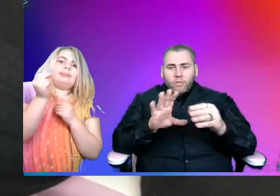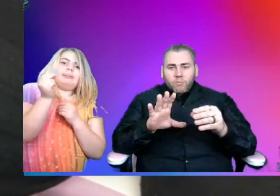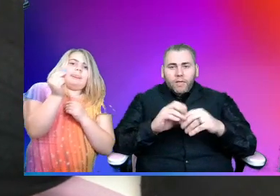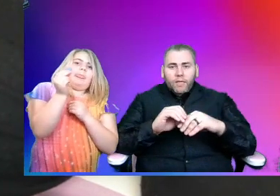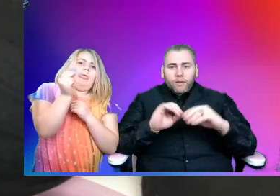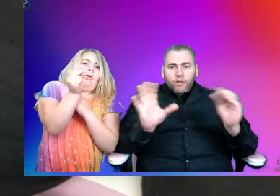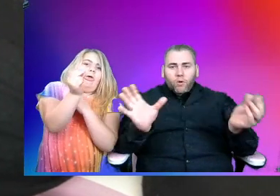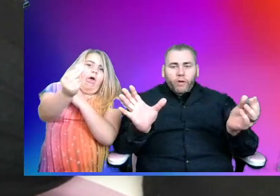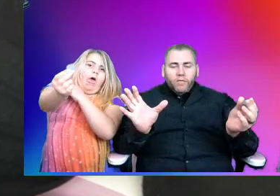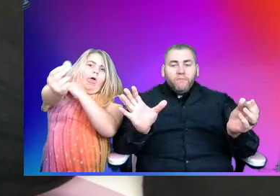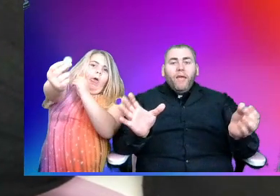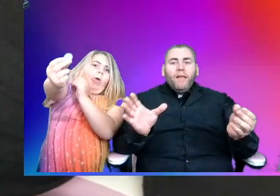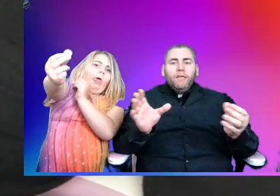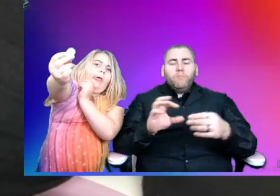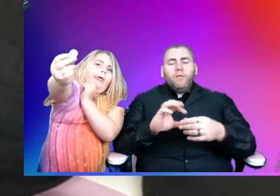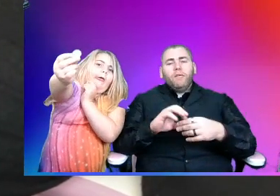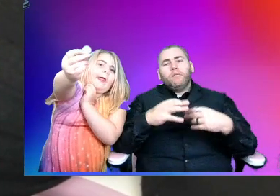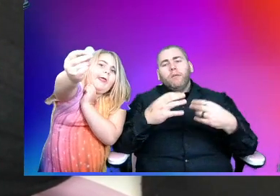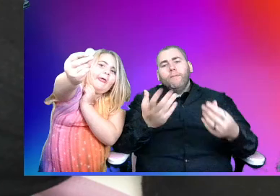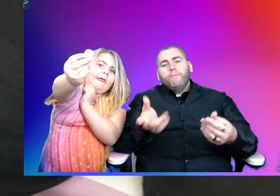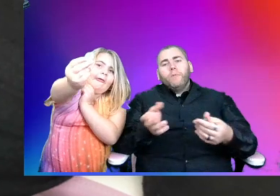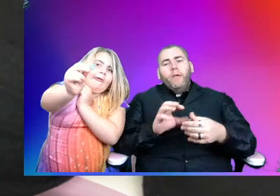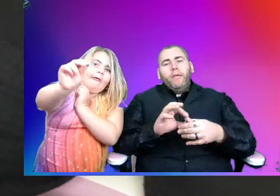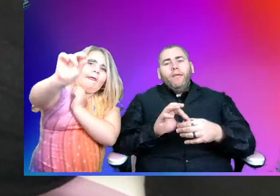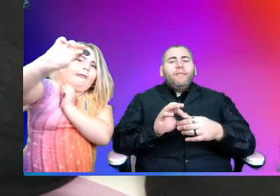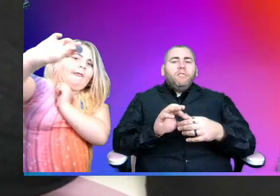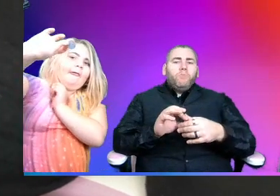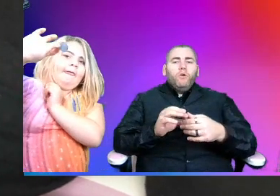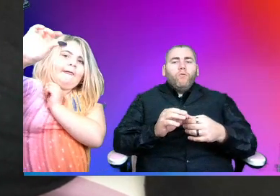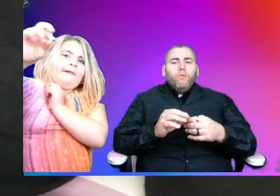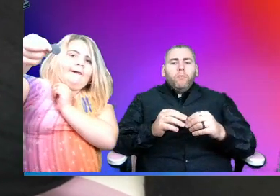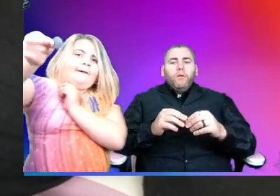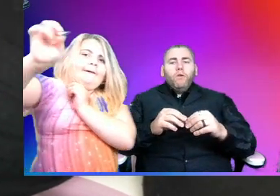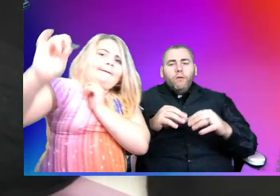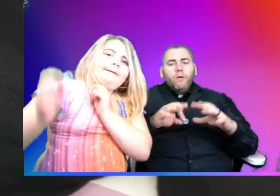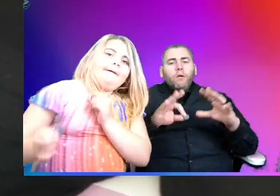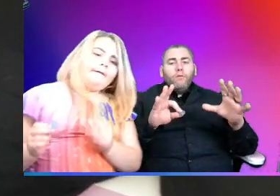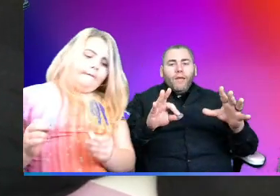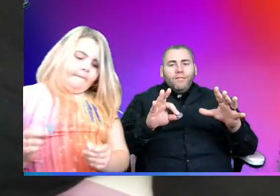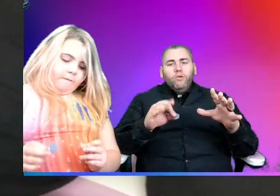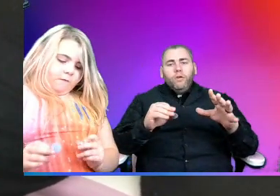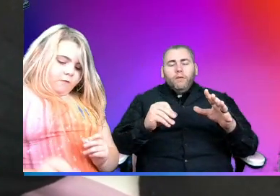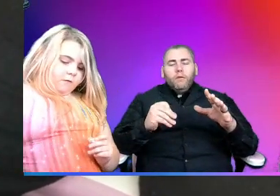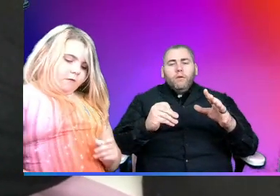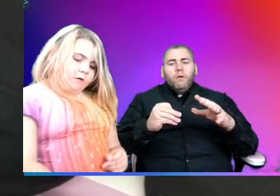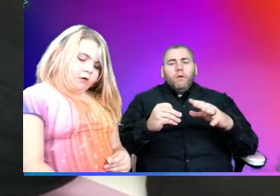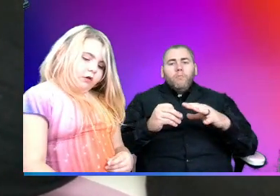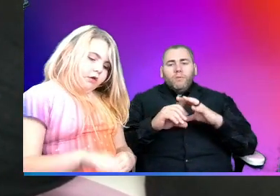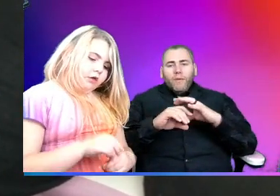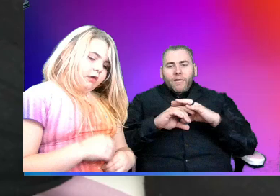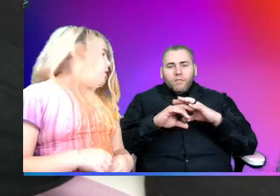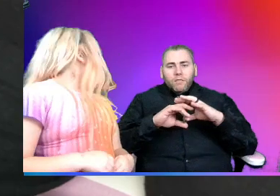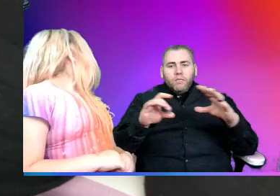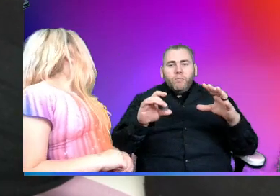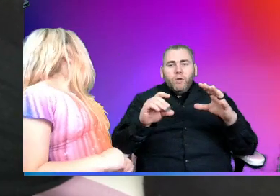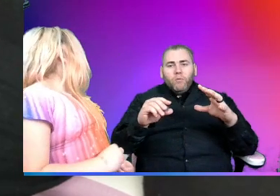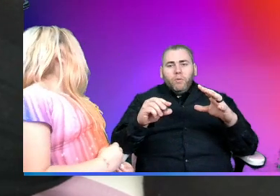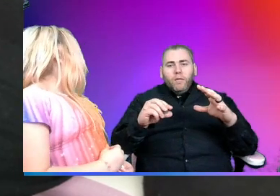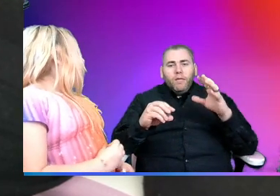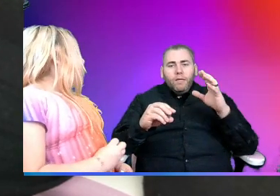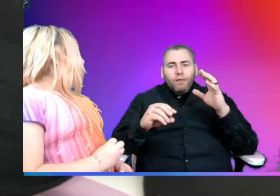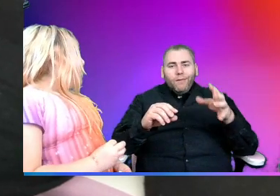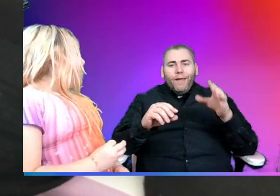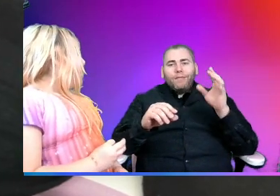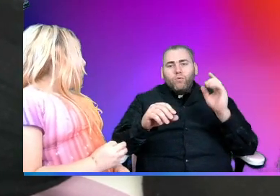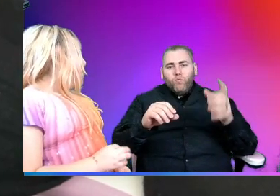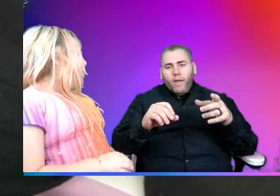trick is complete and the coin is vanished. Because making it disappear and reappear, that's good. But to make it just disappear